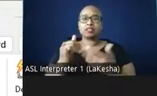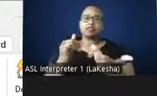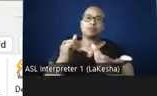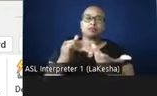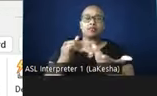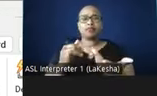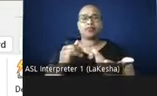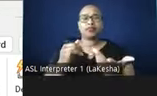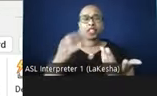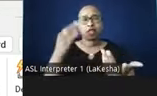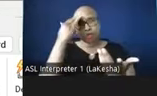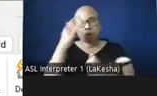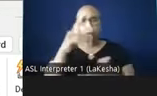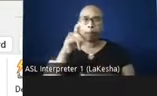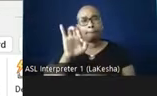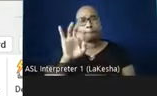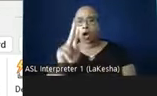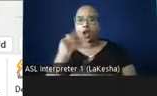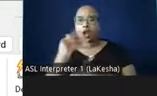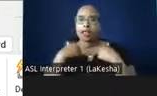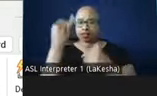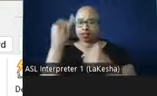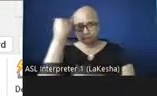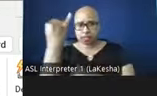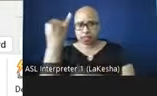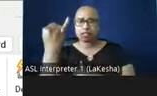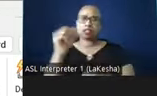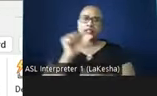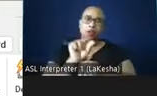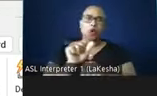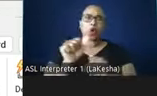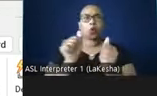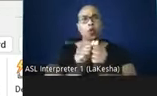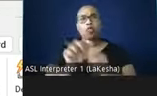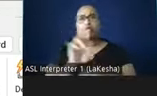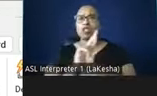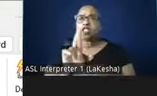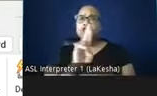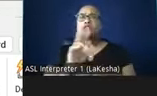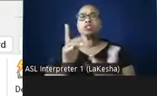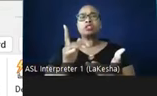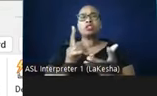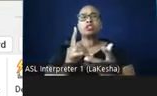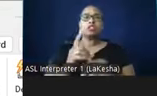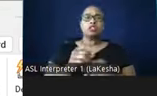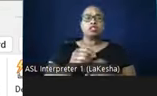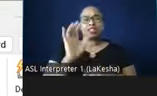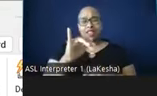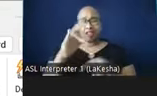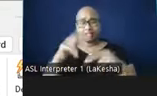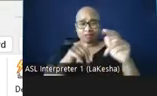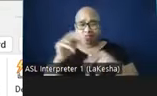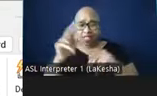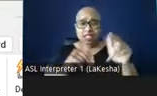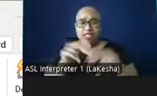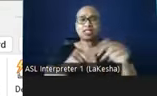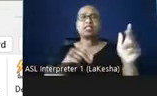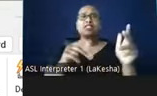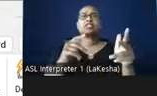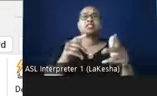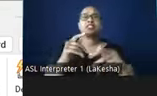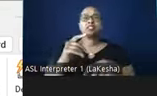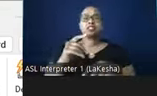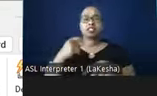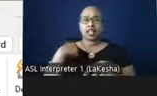an idea, they work with their region and some, you know, facility and design specialists to get it thought through